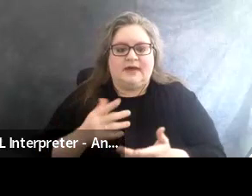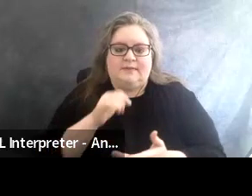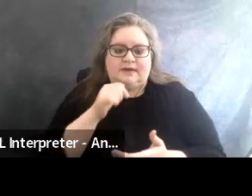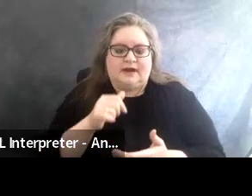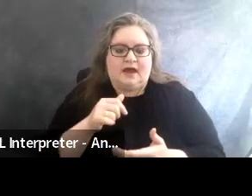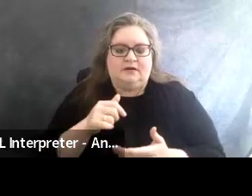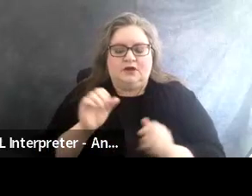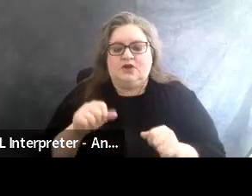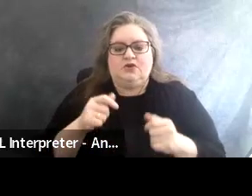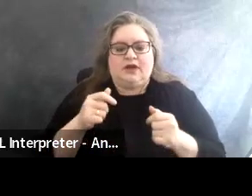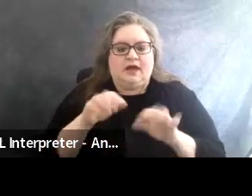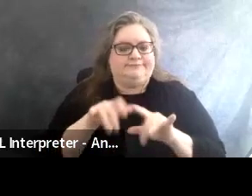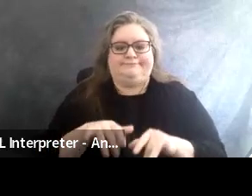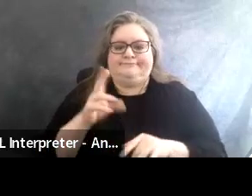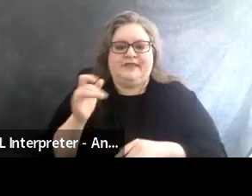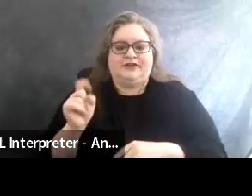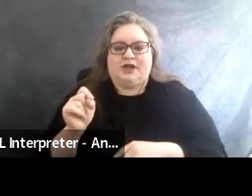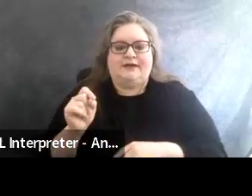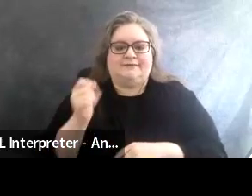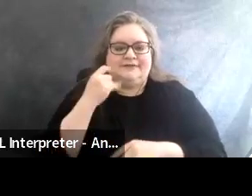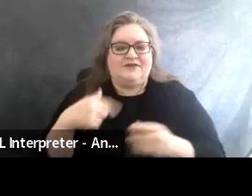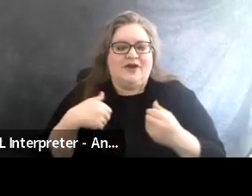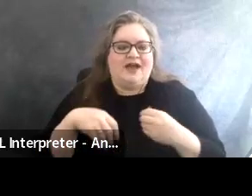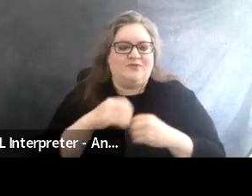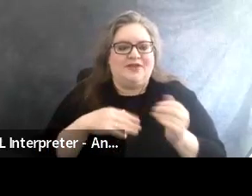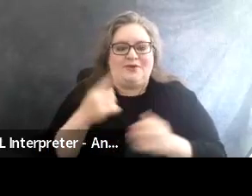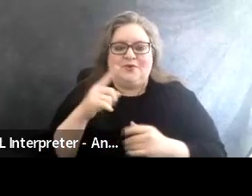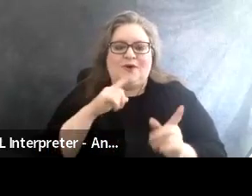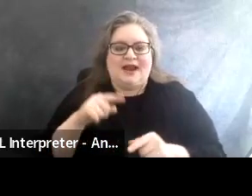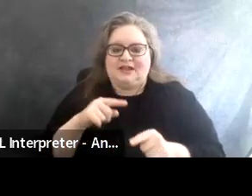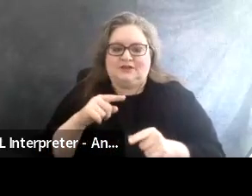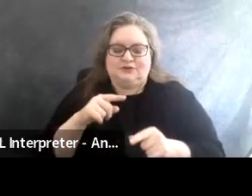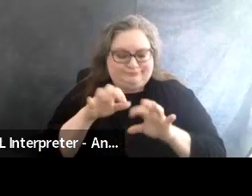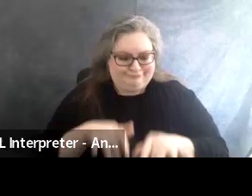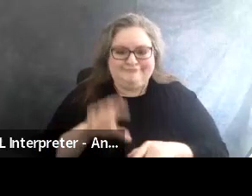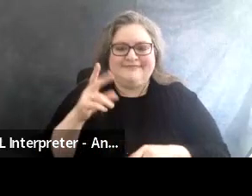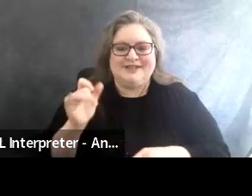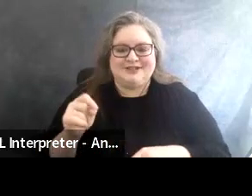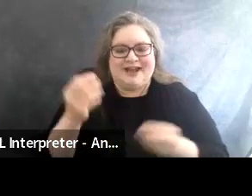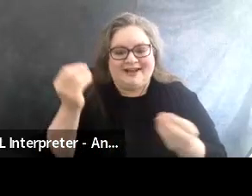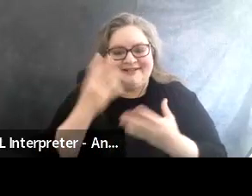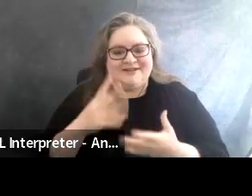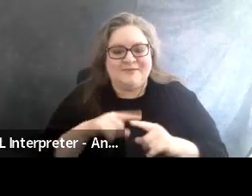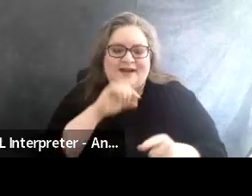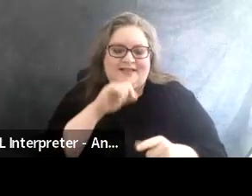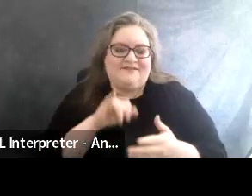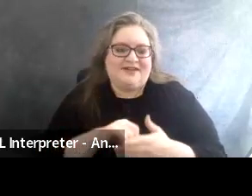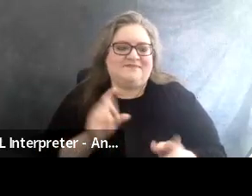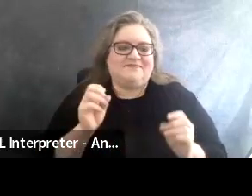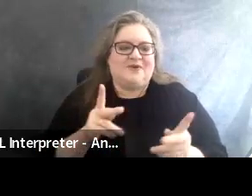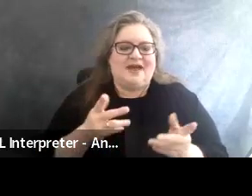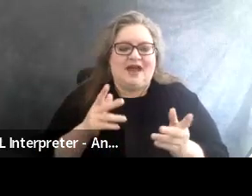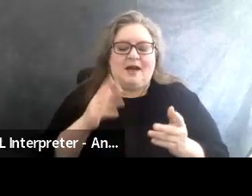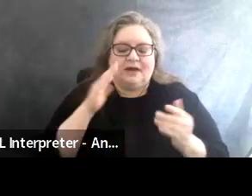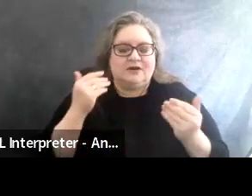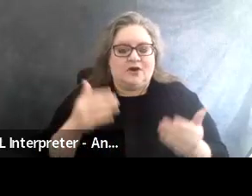put it in the chat. And Gigi, if you have more than one answer, chat them in, let us know. But I love that. Okay, everybody, I'm